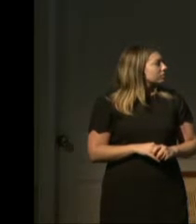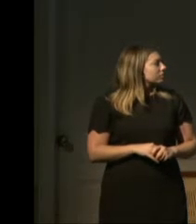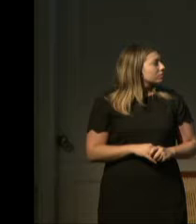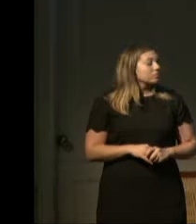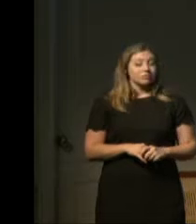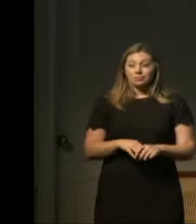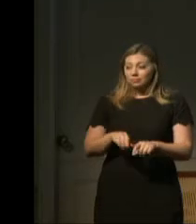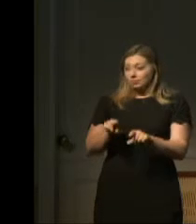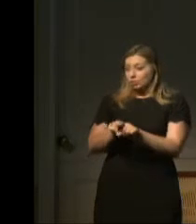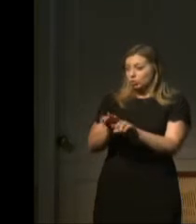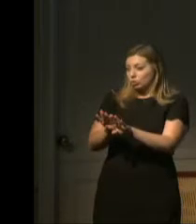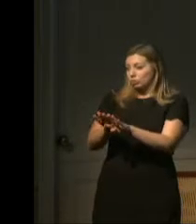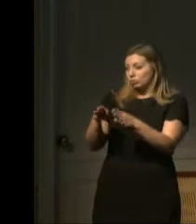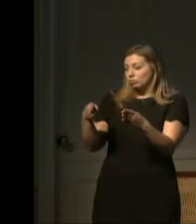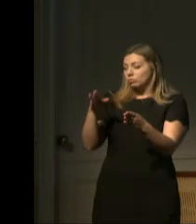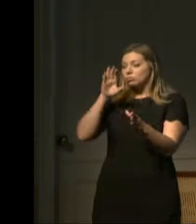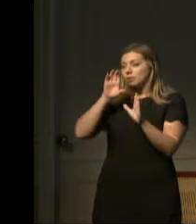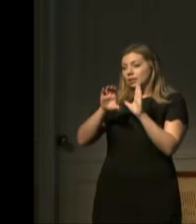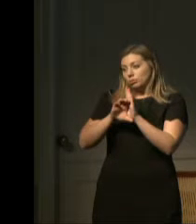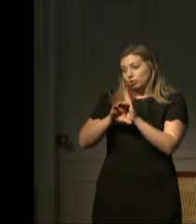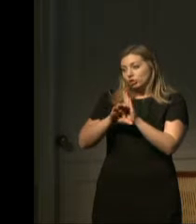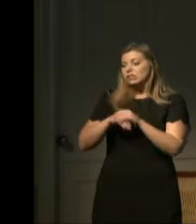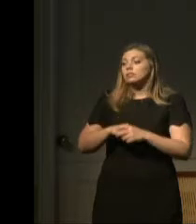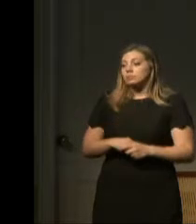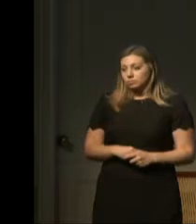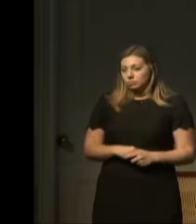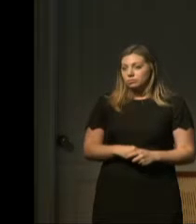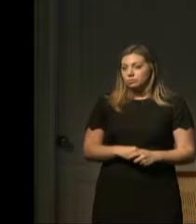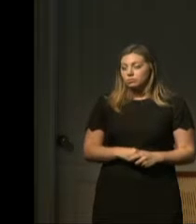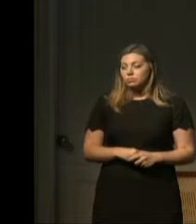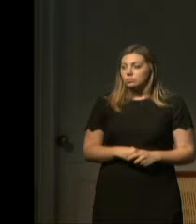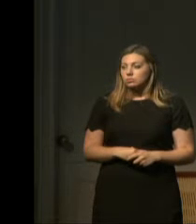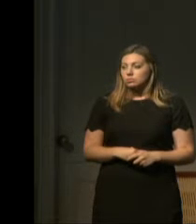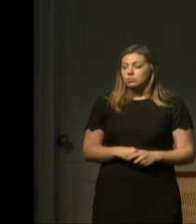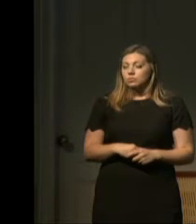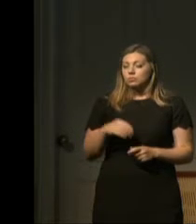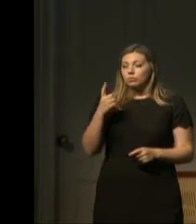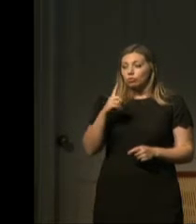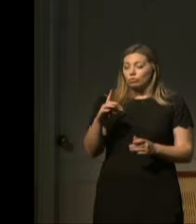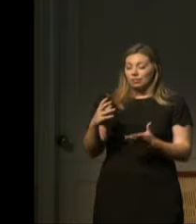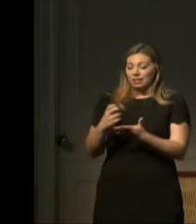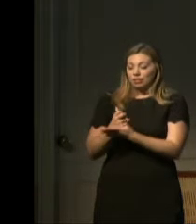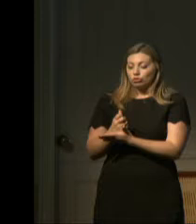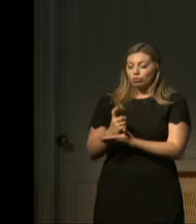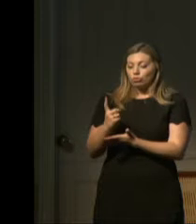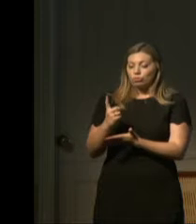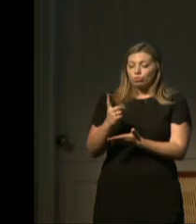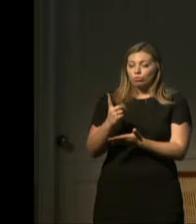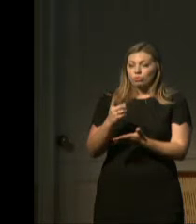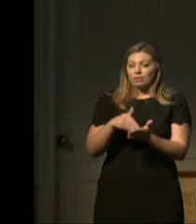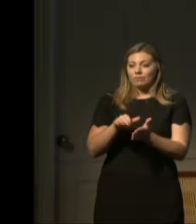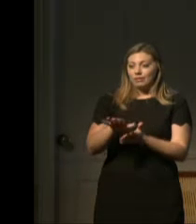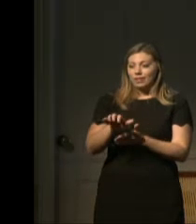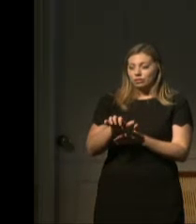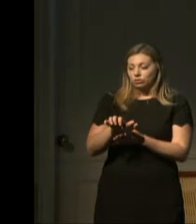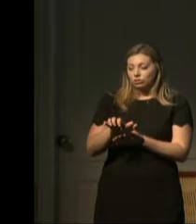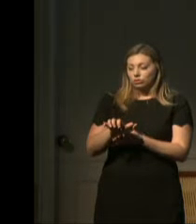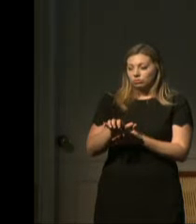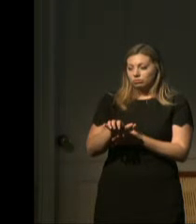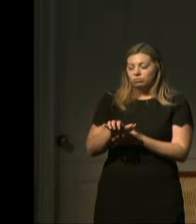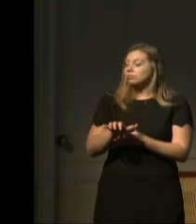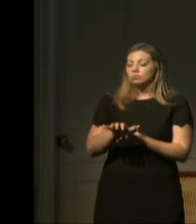We opened our images as well, and for a collection of 15,000, we had a fair